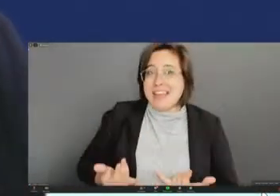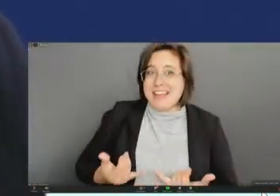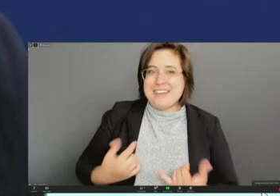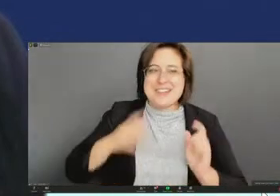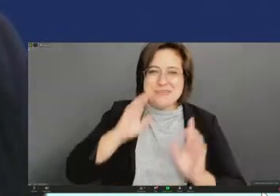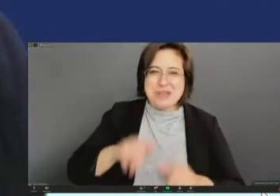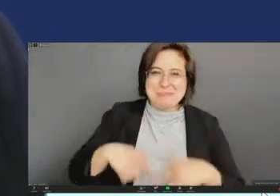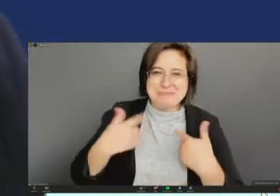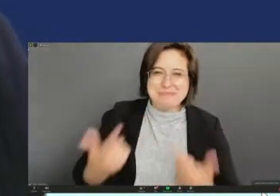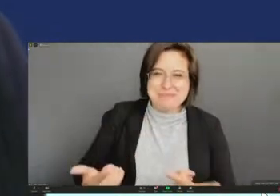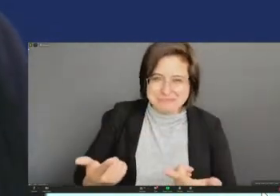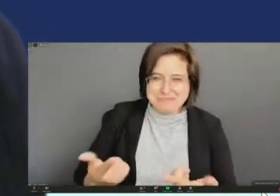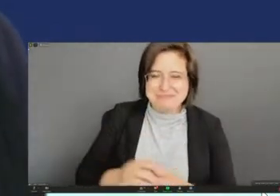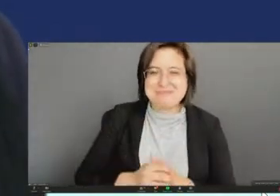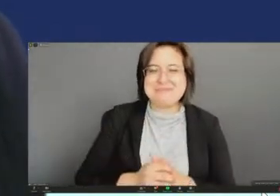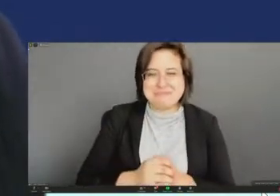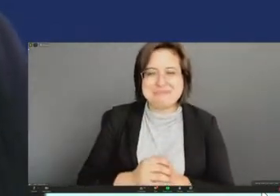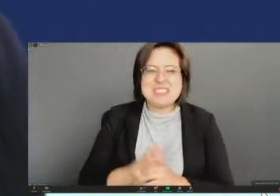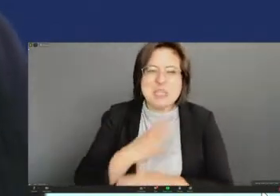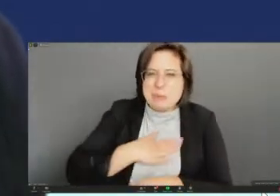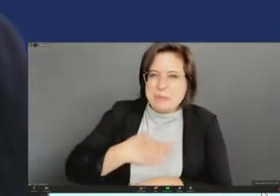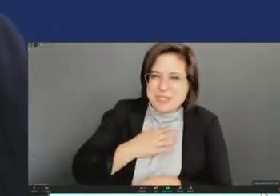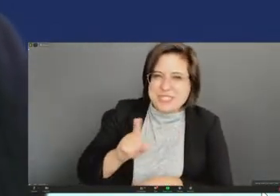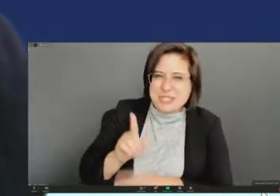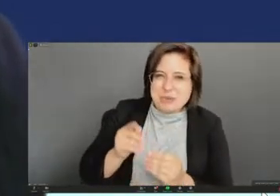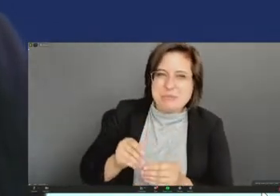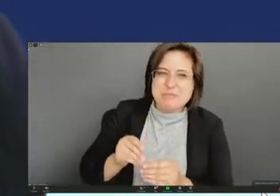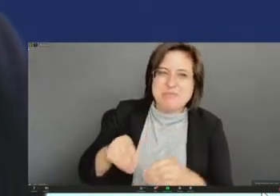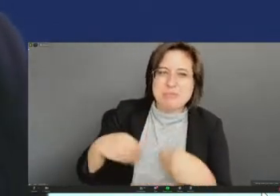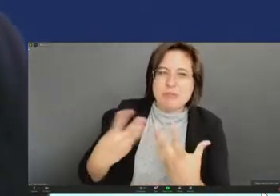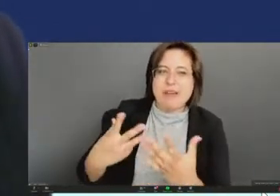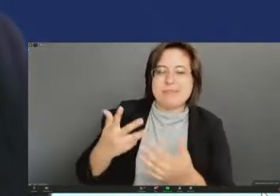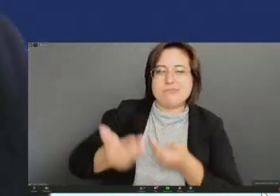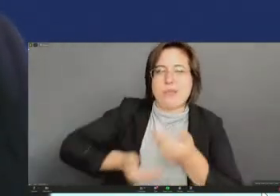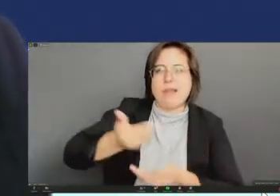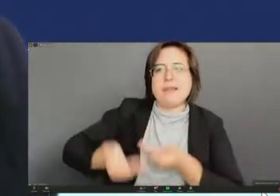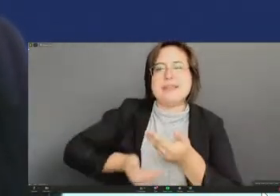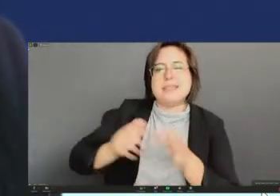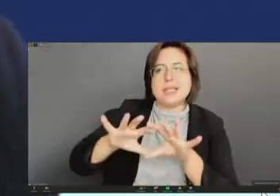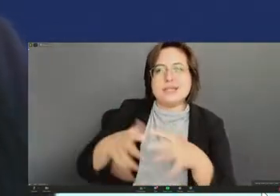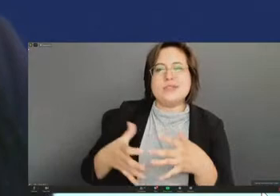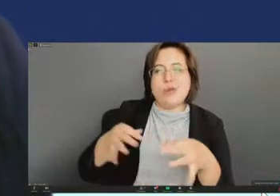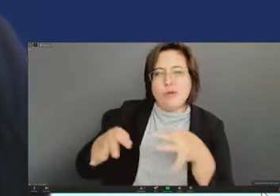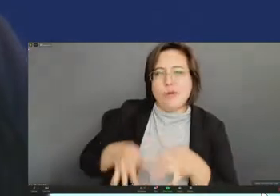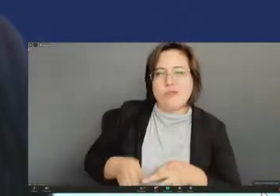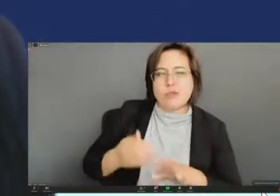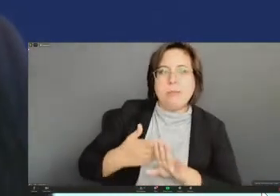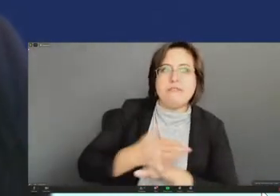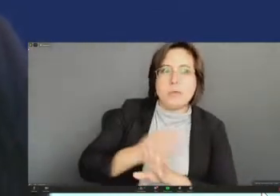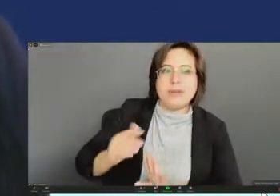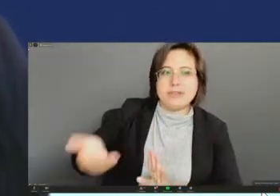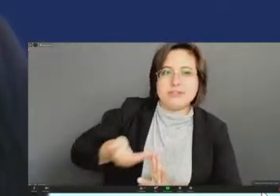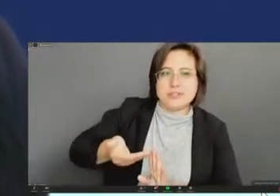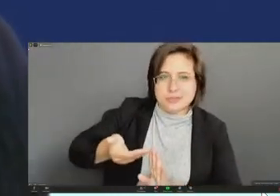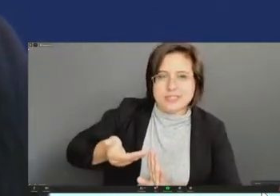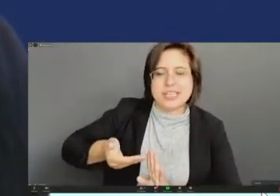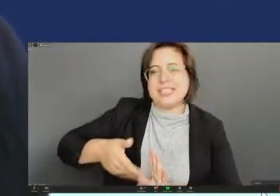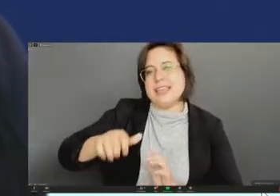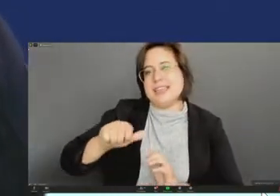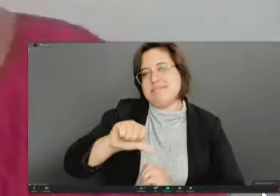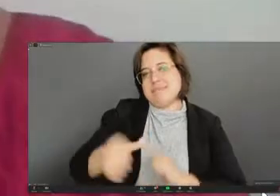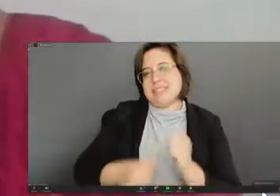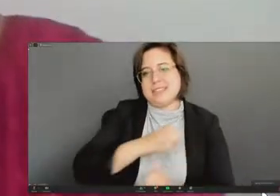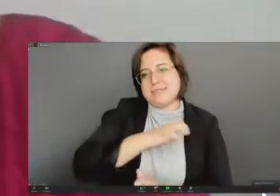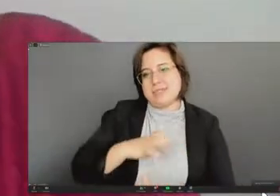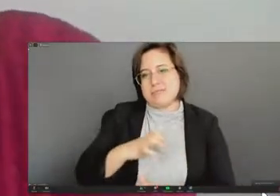the floor over to you. I appreciate you providing a process overview before introducing our subcommittee chairs. Thank you.